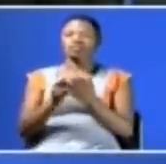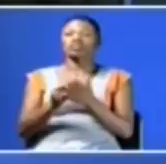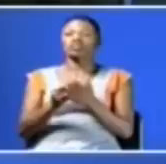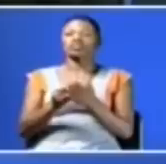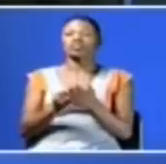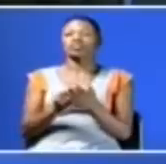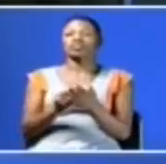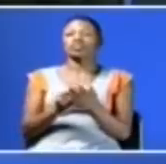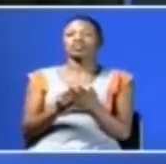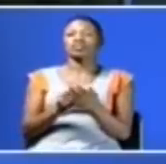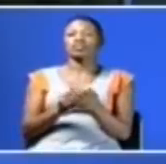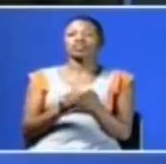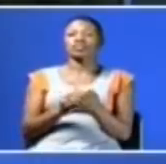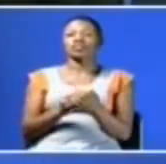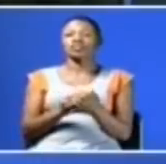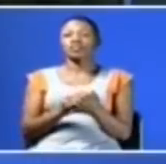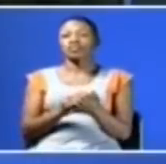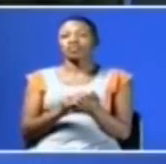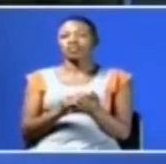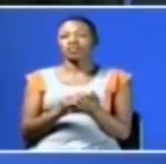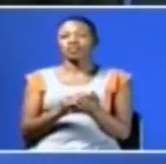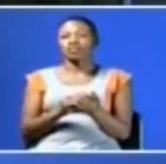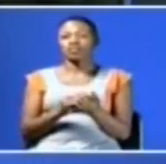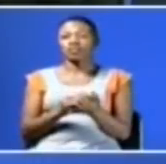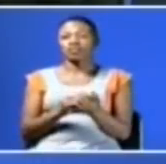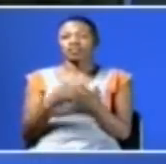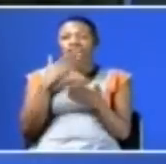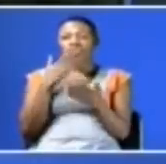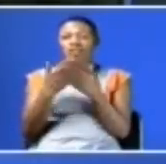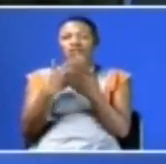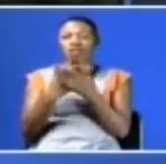point, some change, hopefully. David Ndii, Bilokero, thank you for being with us here.